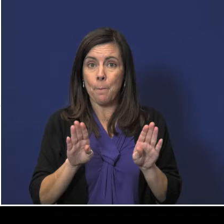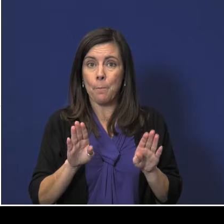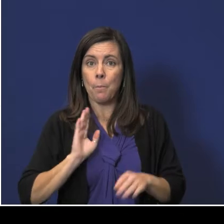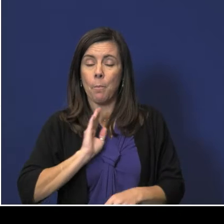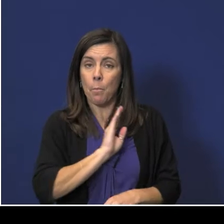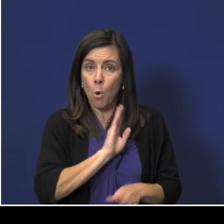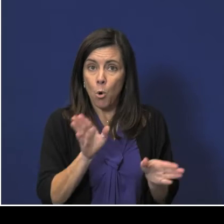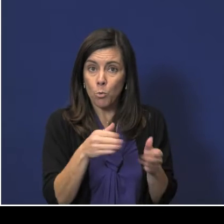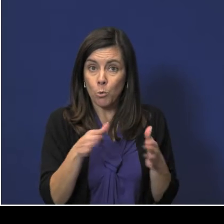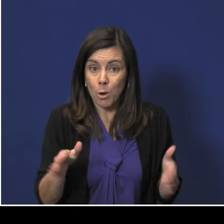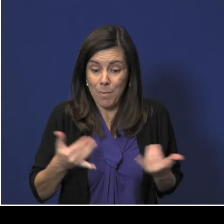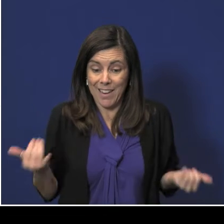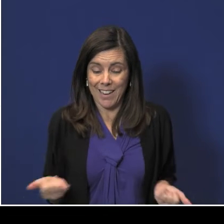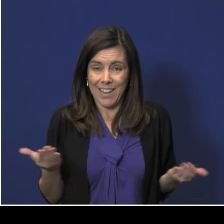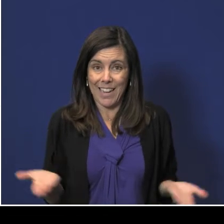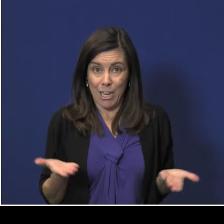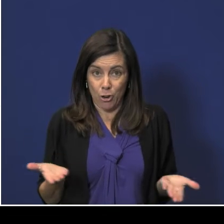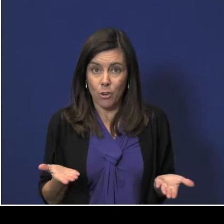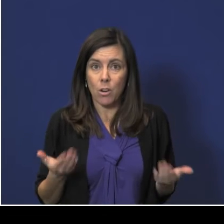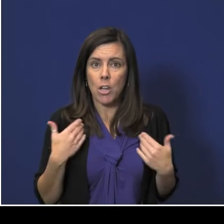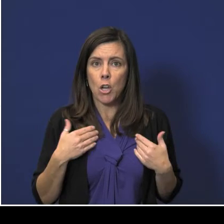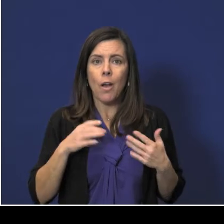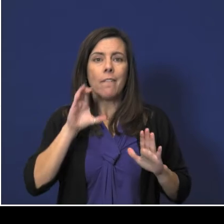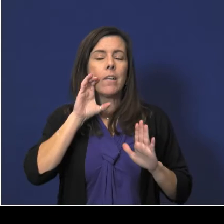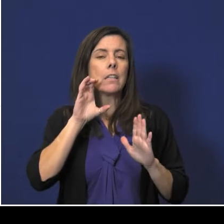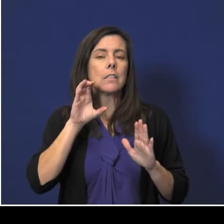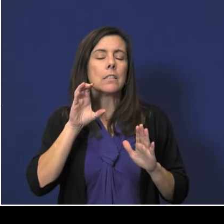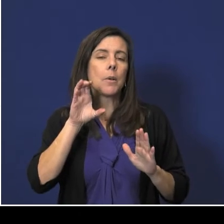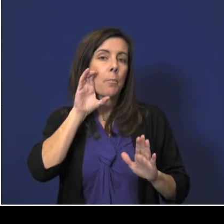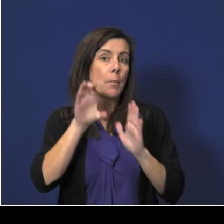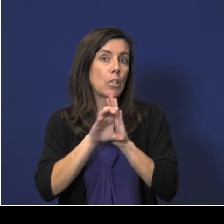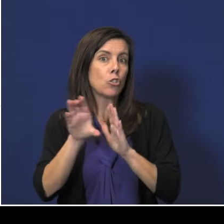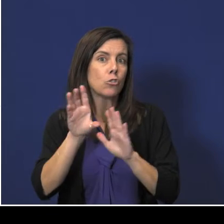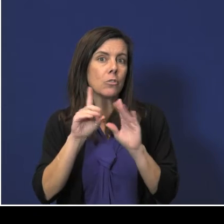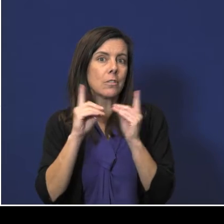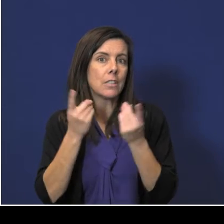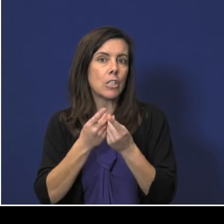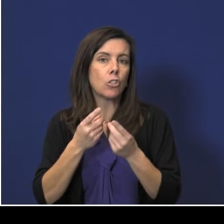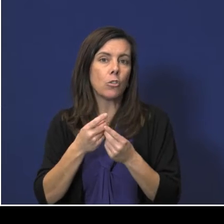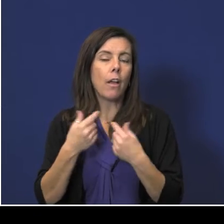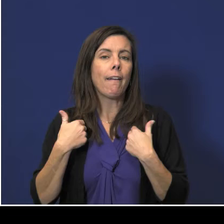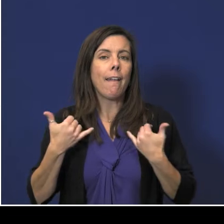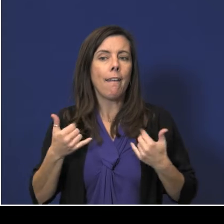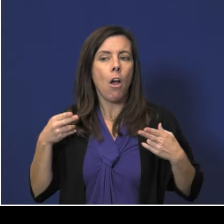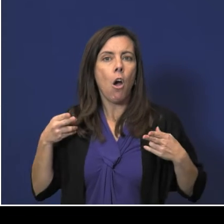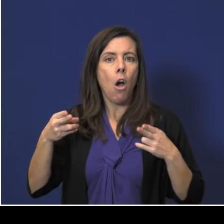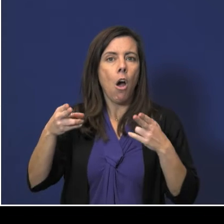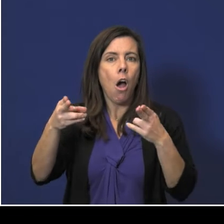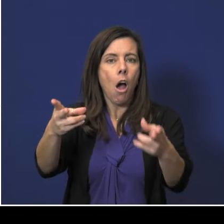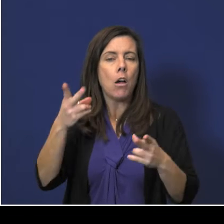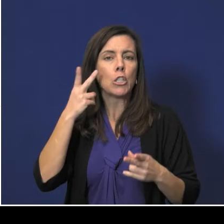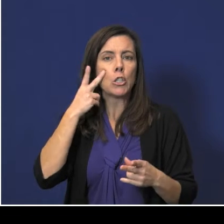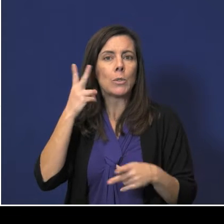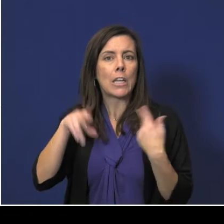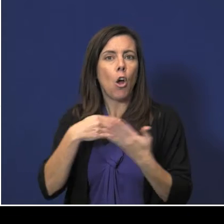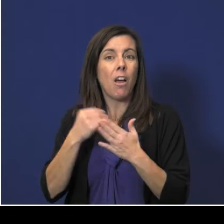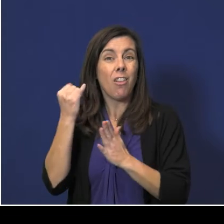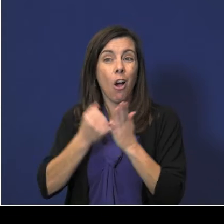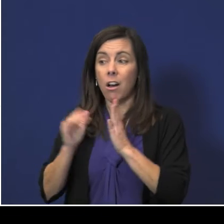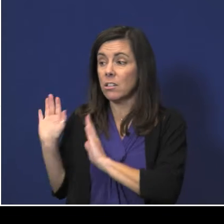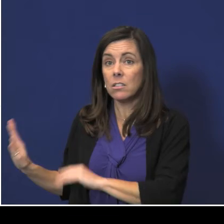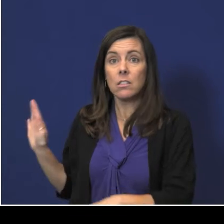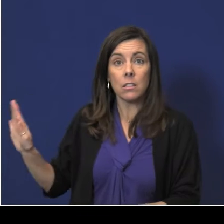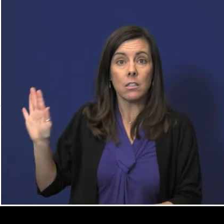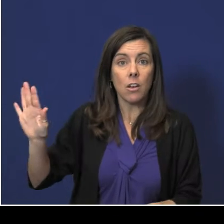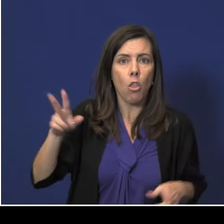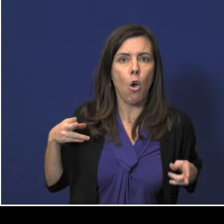obviously your district, and when you walk up and down your ISC right now, you get to see all the art. So again, similar, the same idea